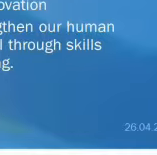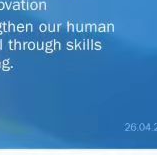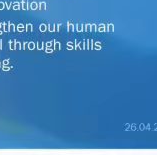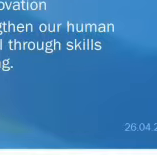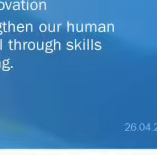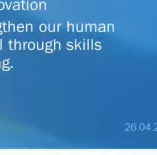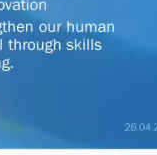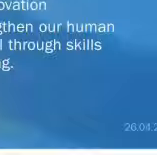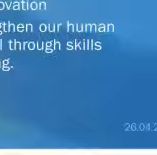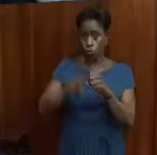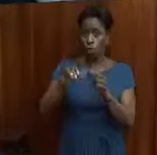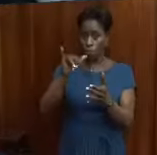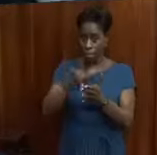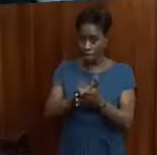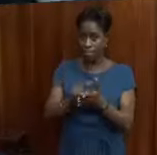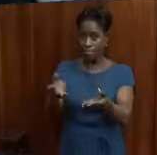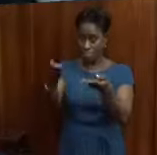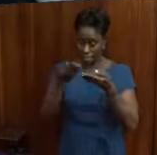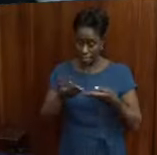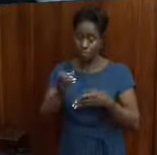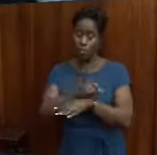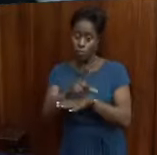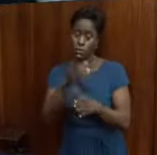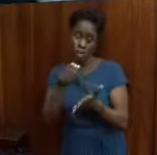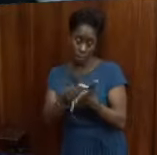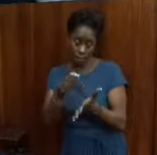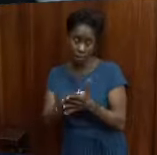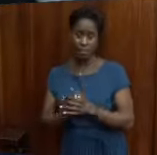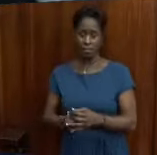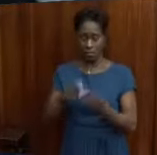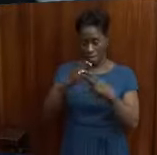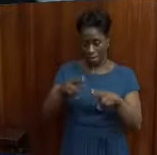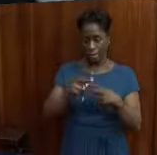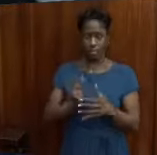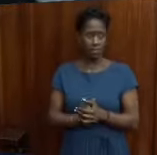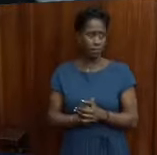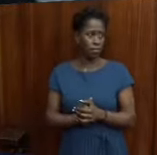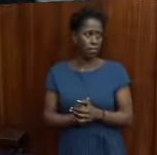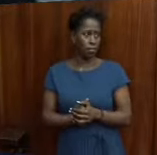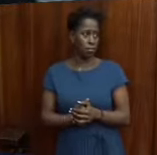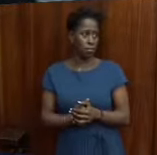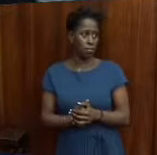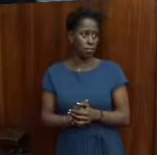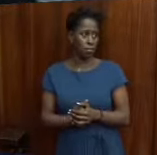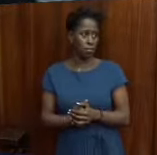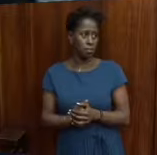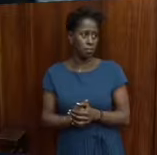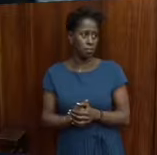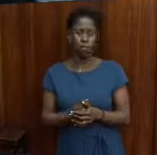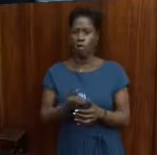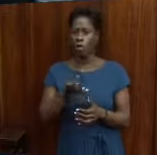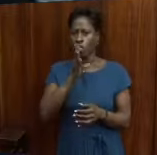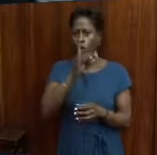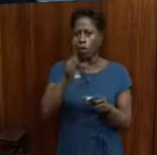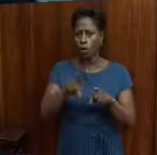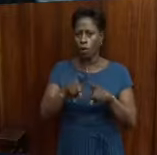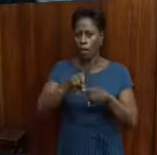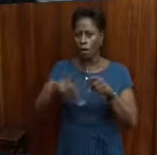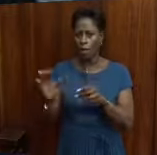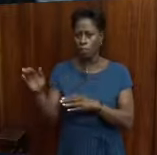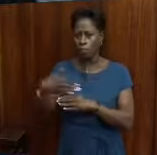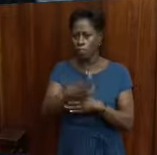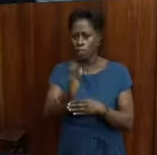million in 2021. In the fisheries subsector, while marine capture expanded by 8.9% to